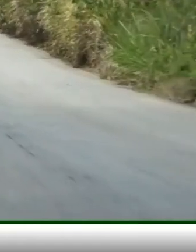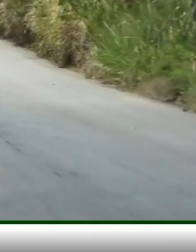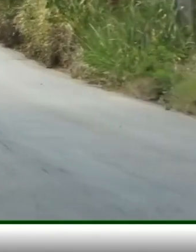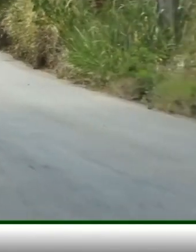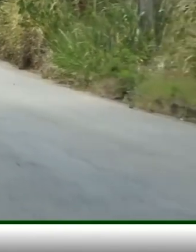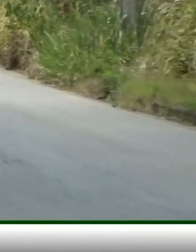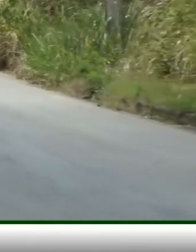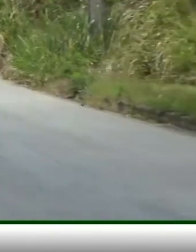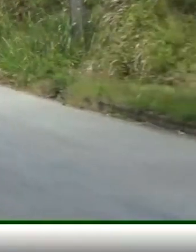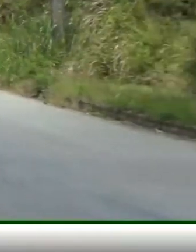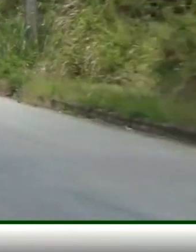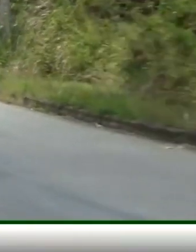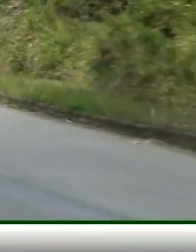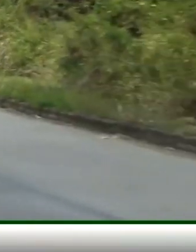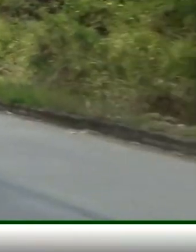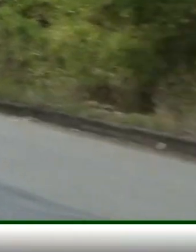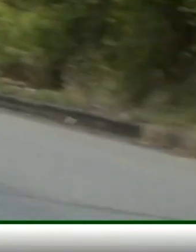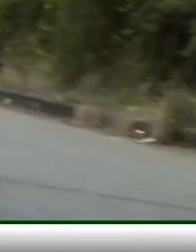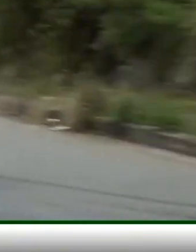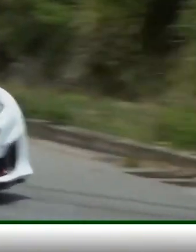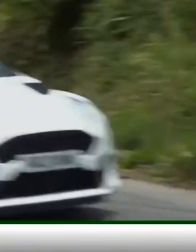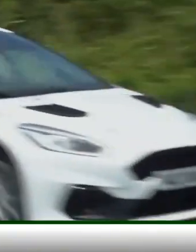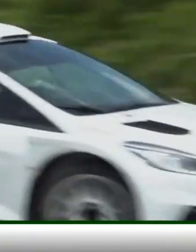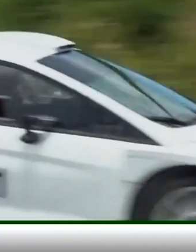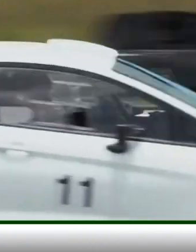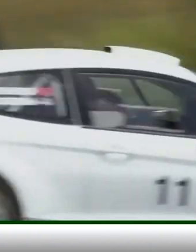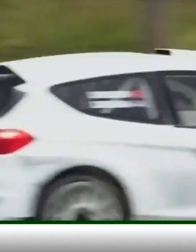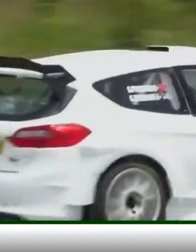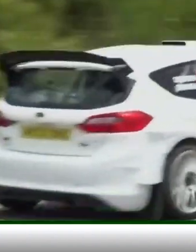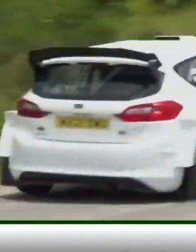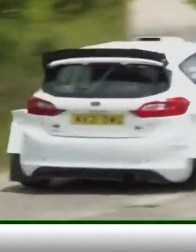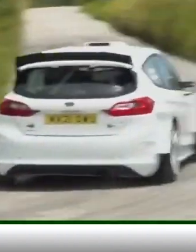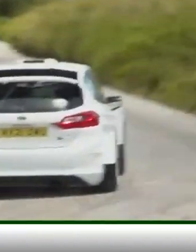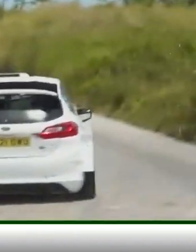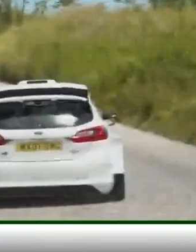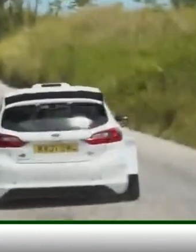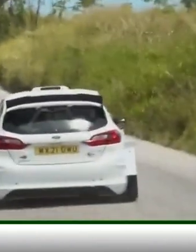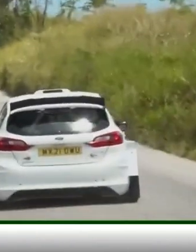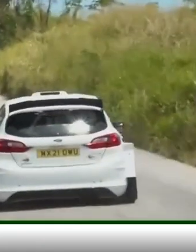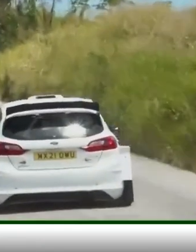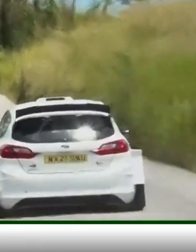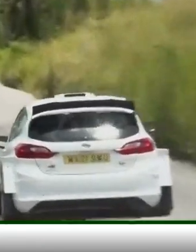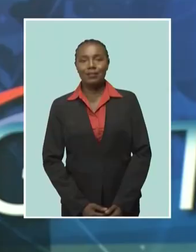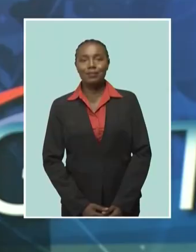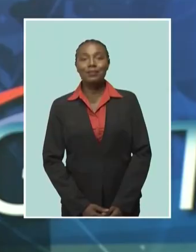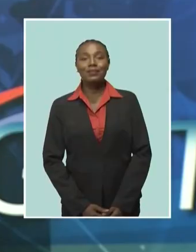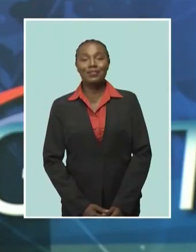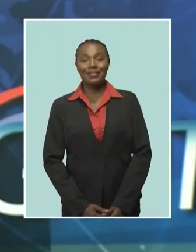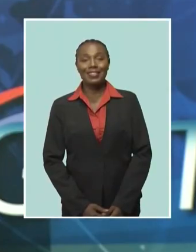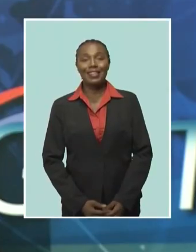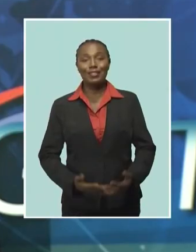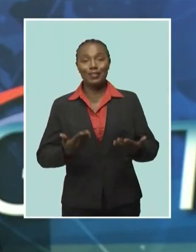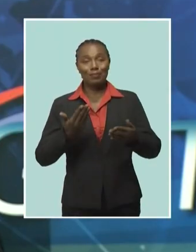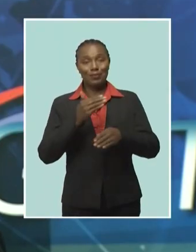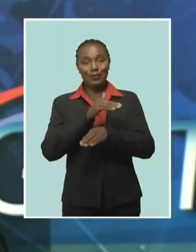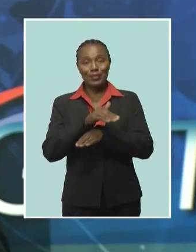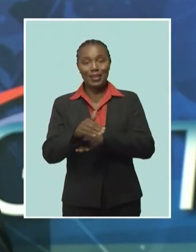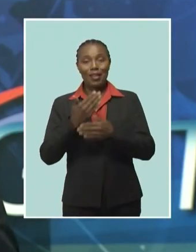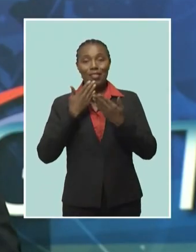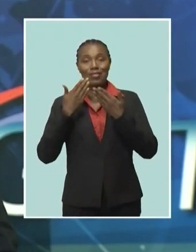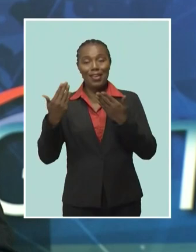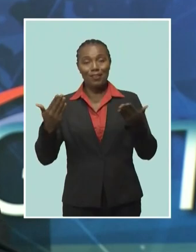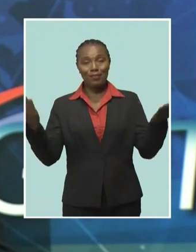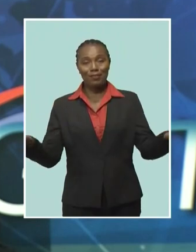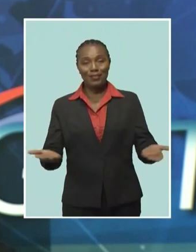the preamble to Sol Rally Barbados and that's set to run off on April the 28th and that's our time tonight thank you for